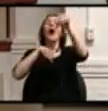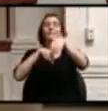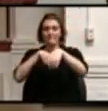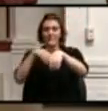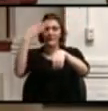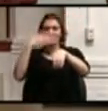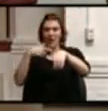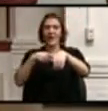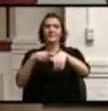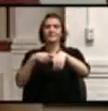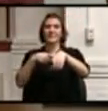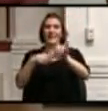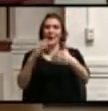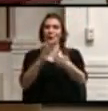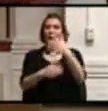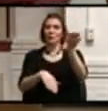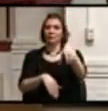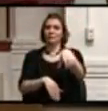around.